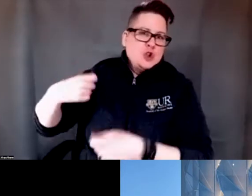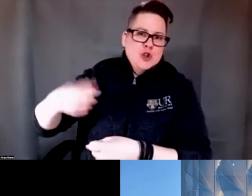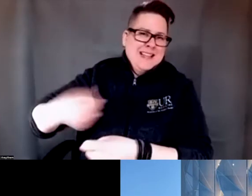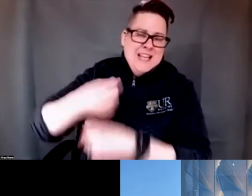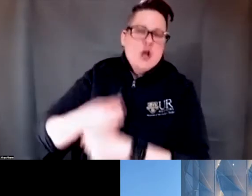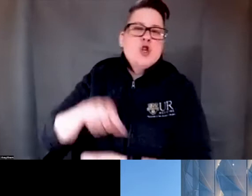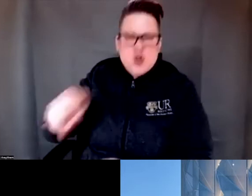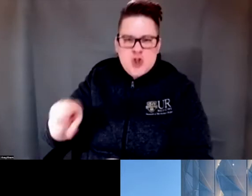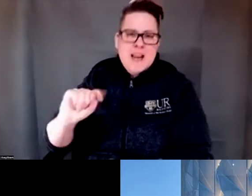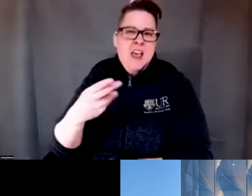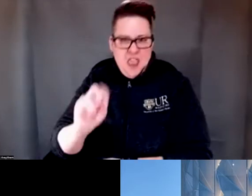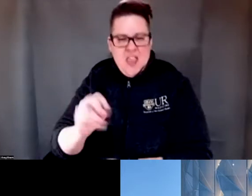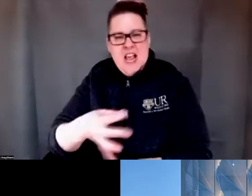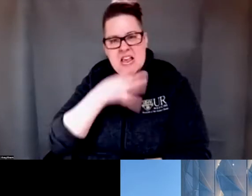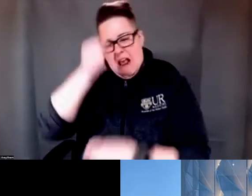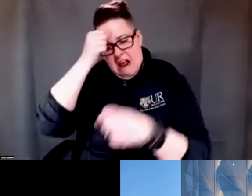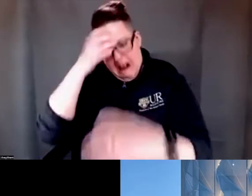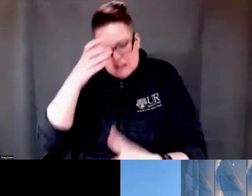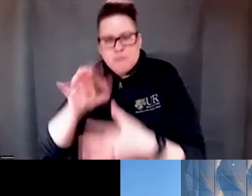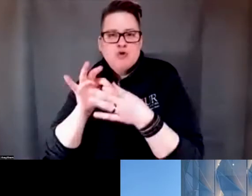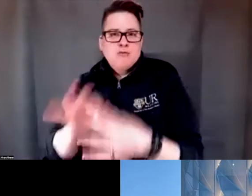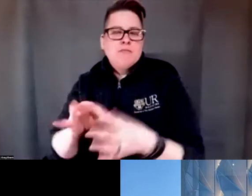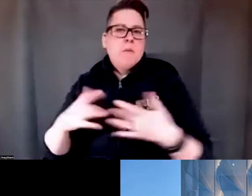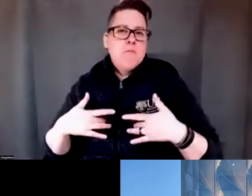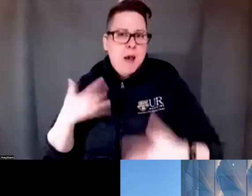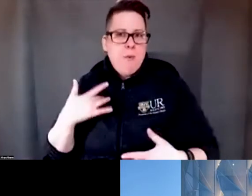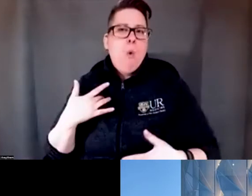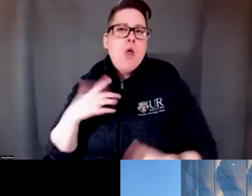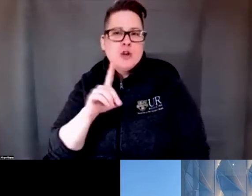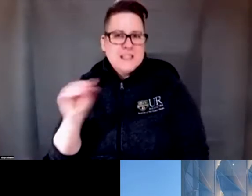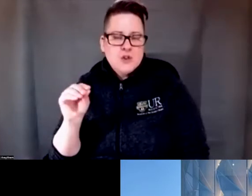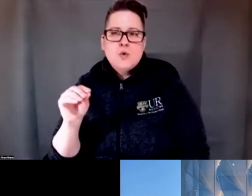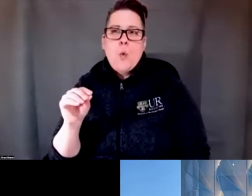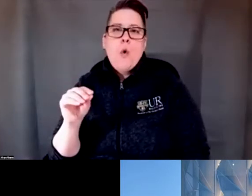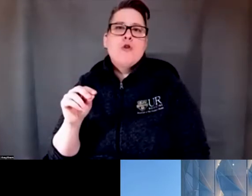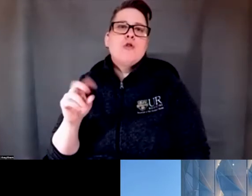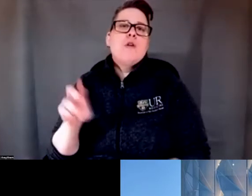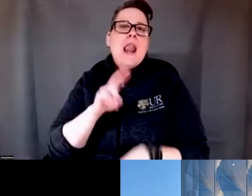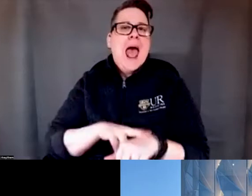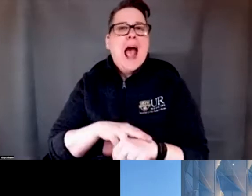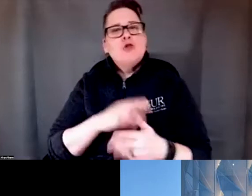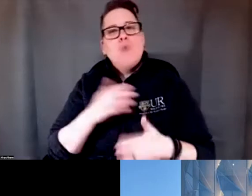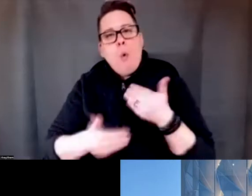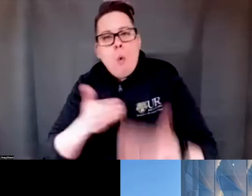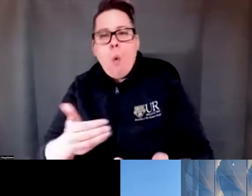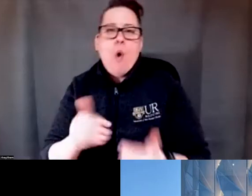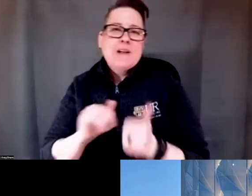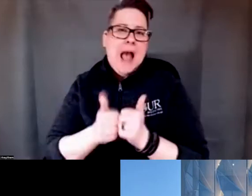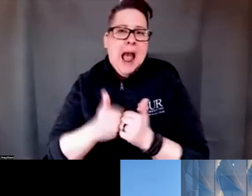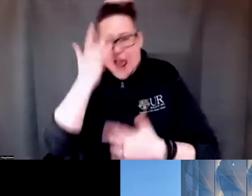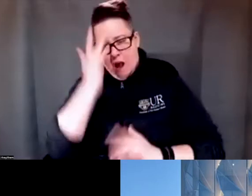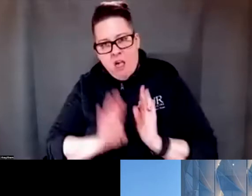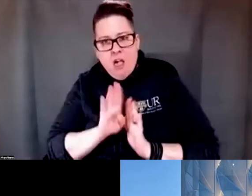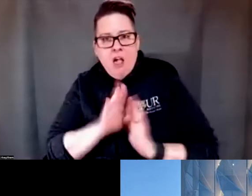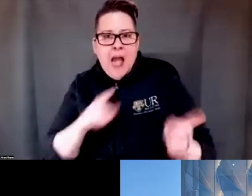the final word in relation to bipolar disorder, natural course and treatment and idiopathogenesis